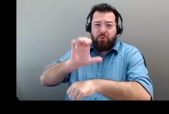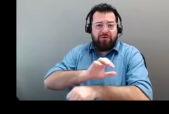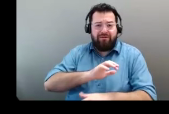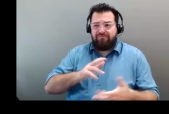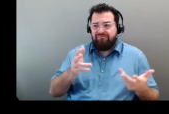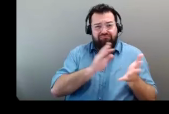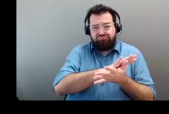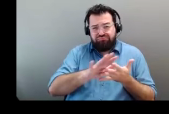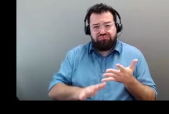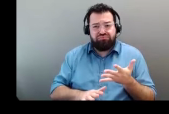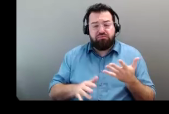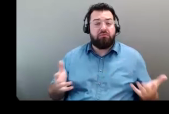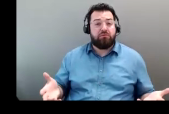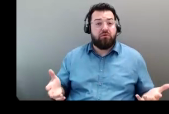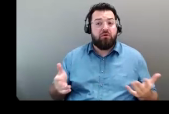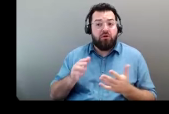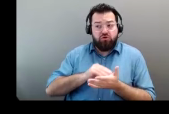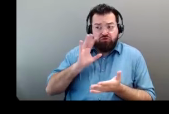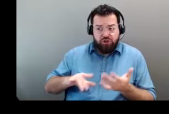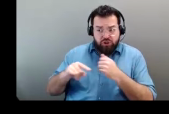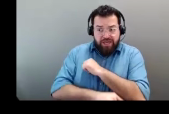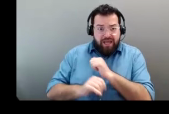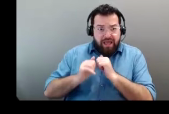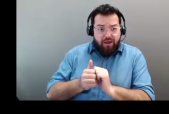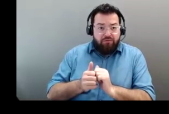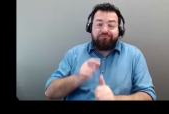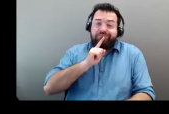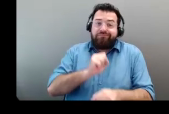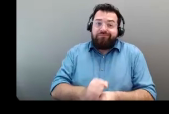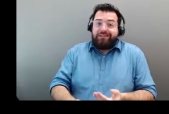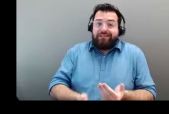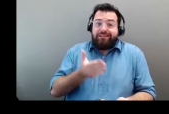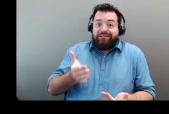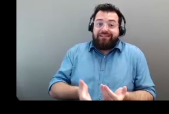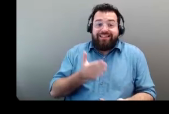So how do students cheat? It's easy if